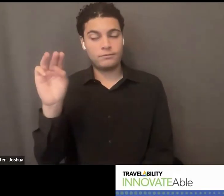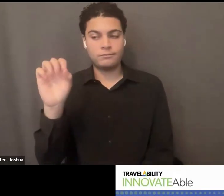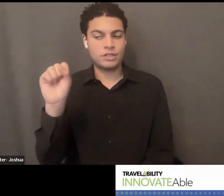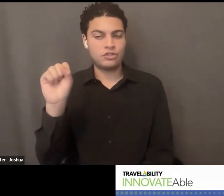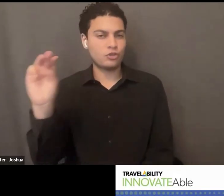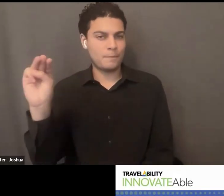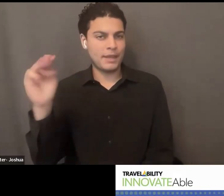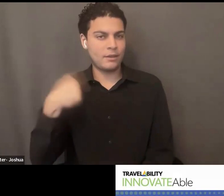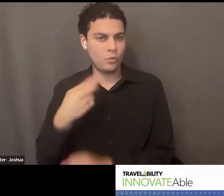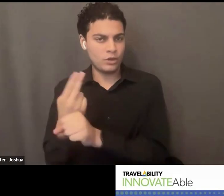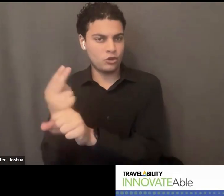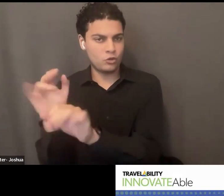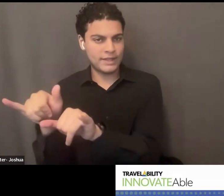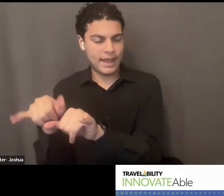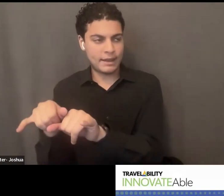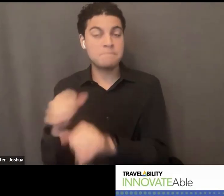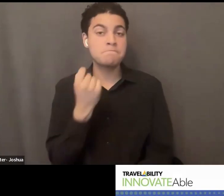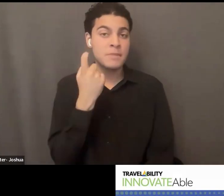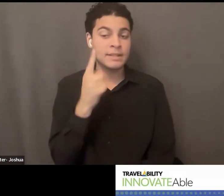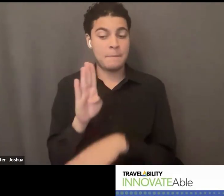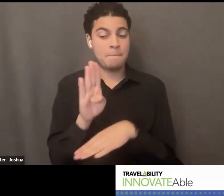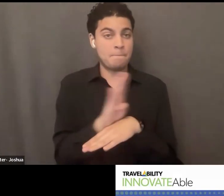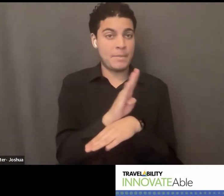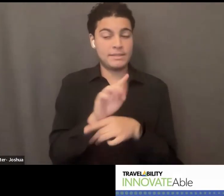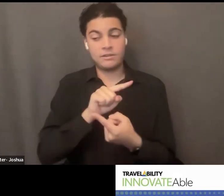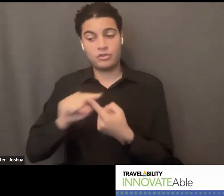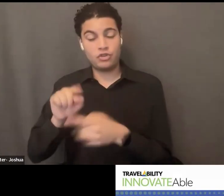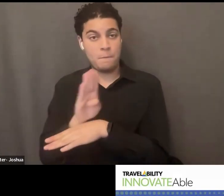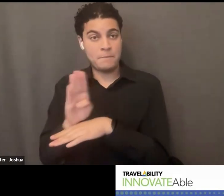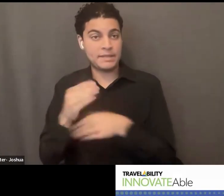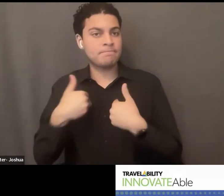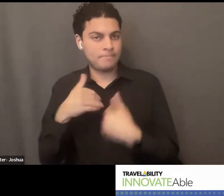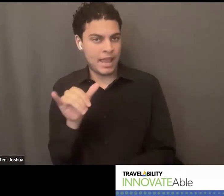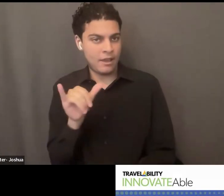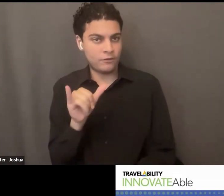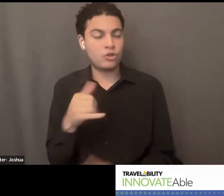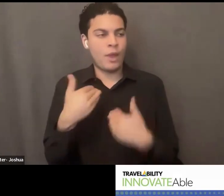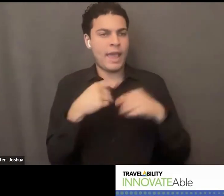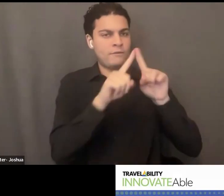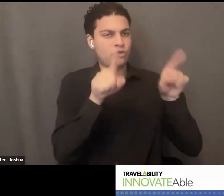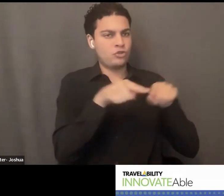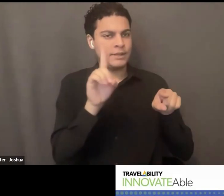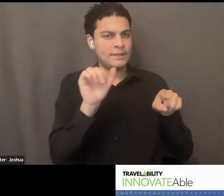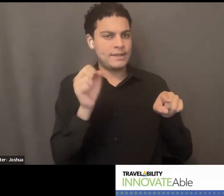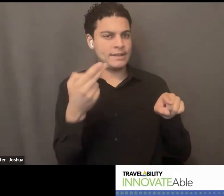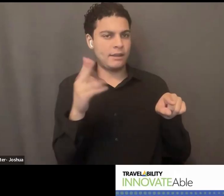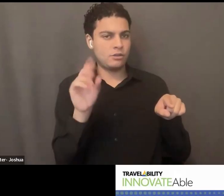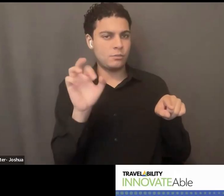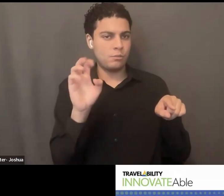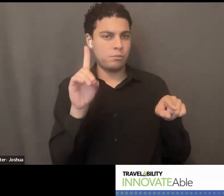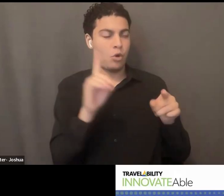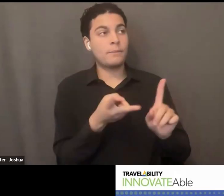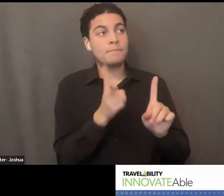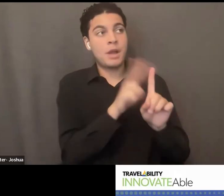B2B models there, right? We have a user dashboard strictly for hotels, businesses that can log in, order as many tags as they would